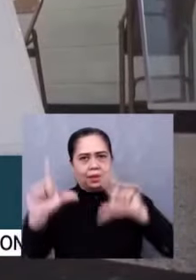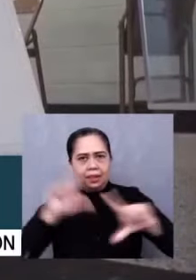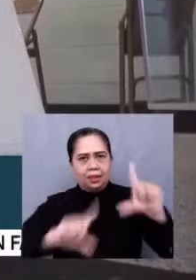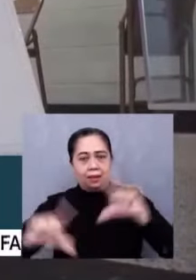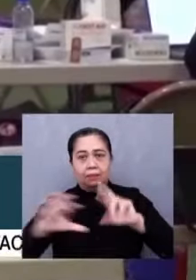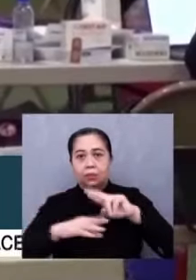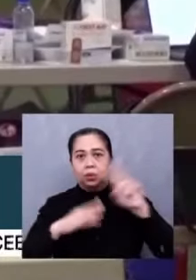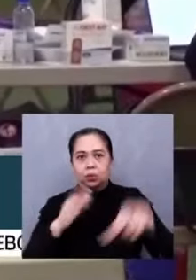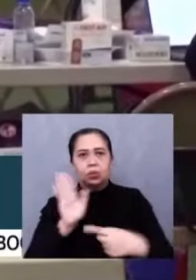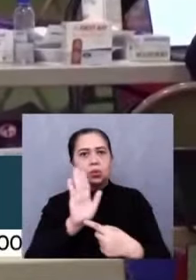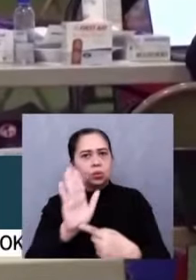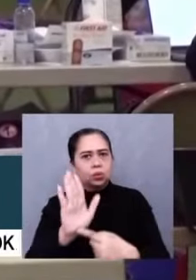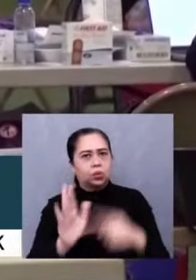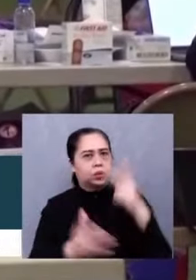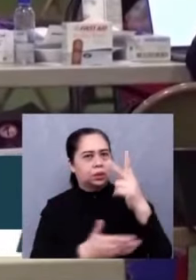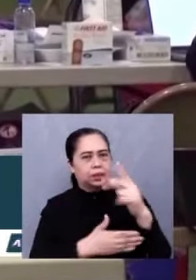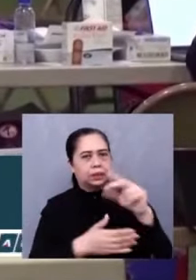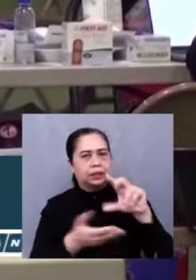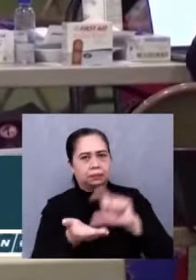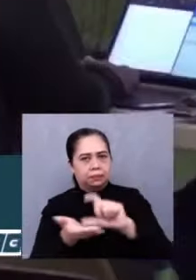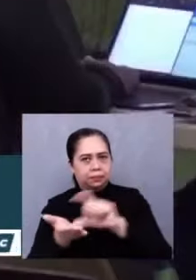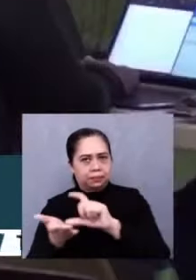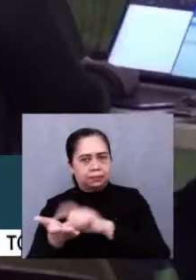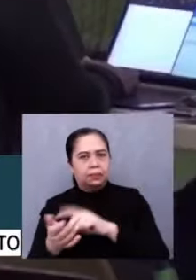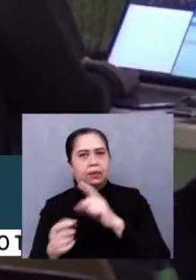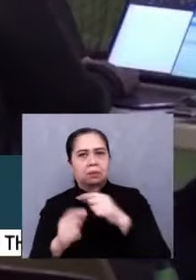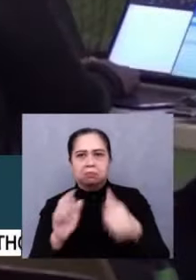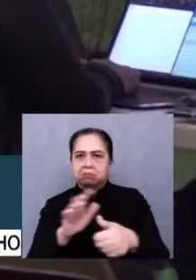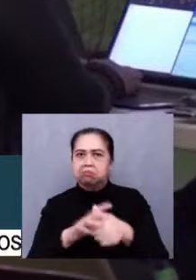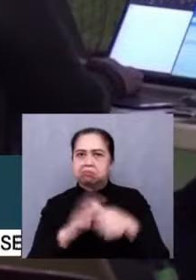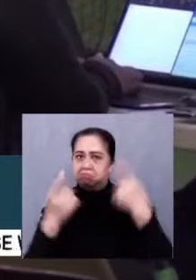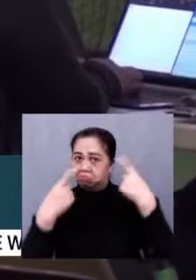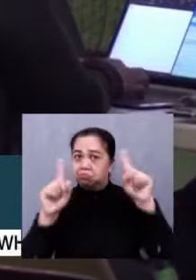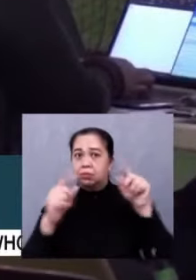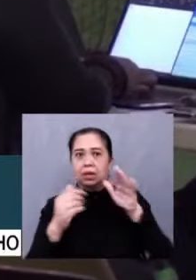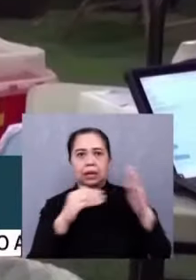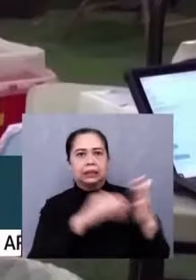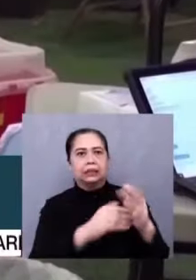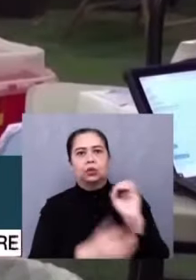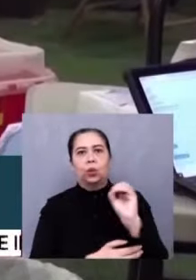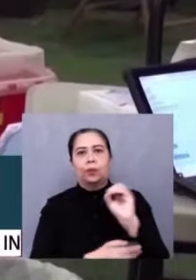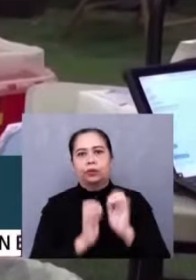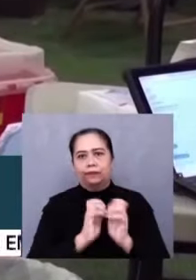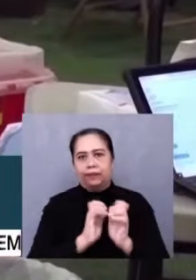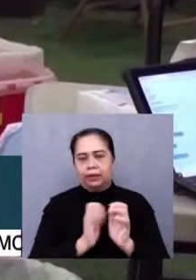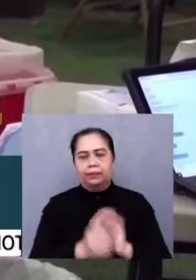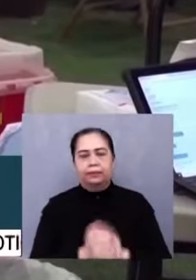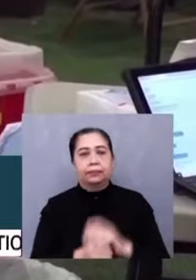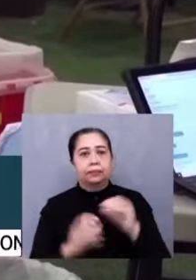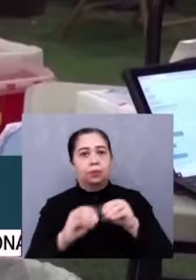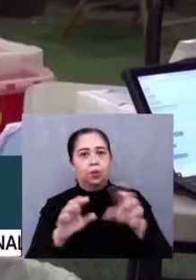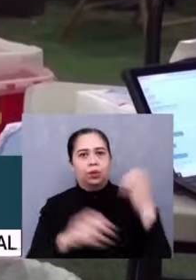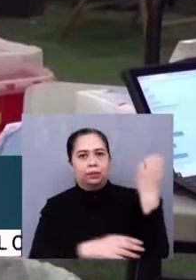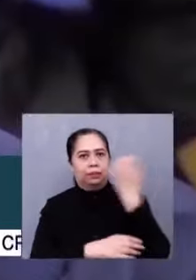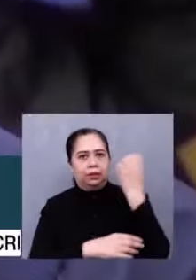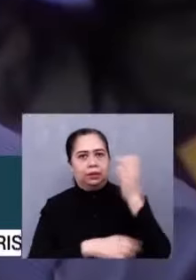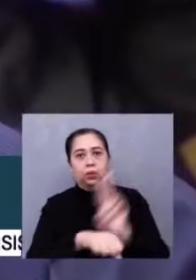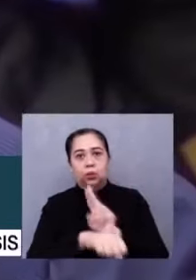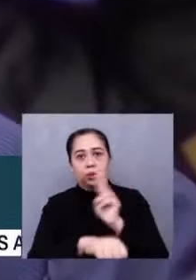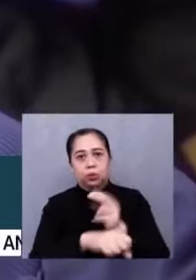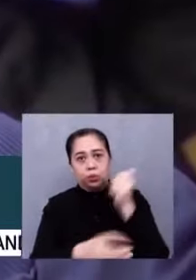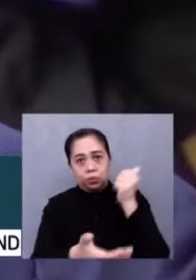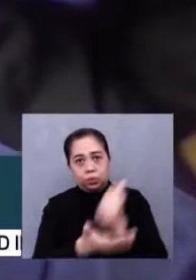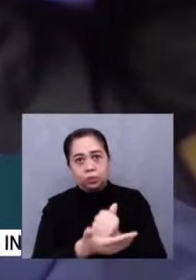showed three doses of their vaccine appeared effective against the Omicron variant. The expanded emergency use authorization is now up